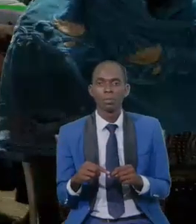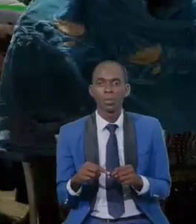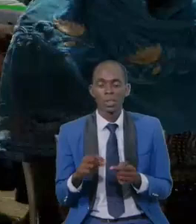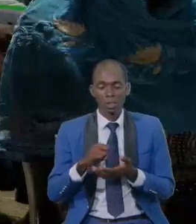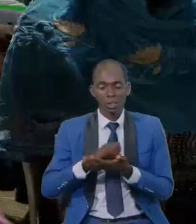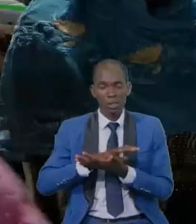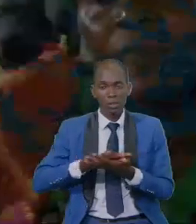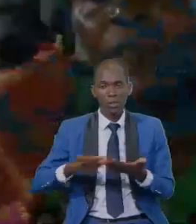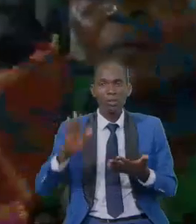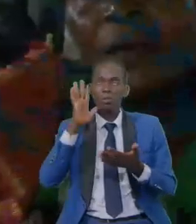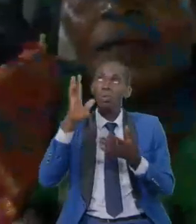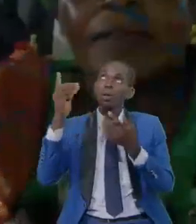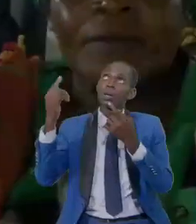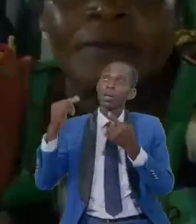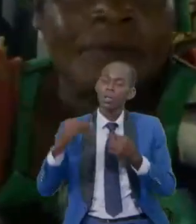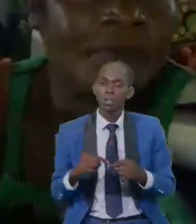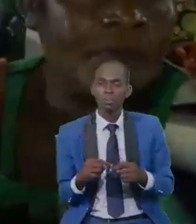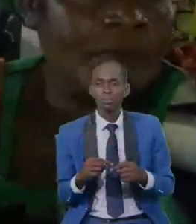Sanctification will come.